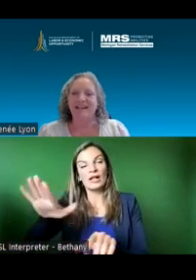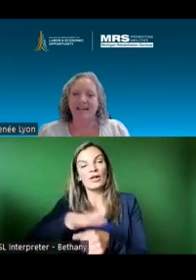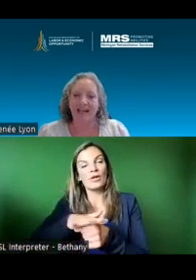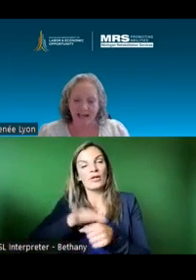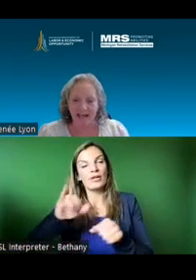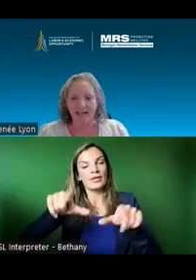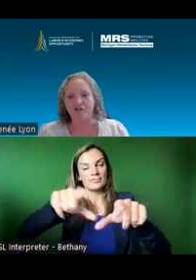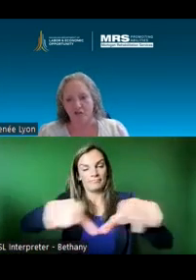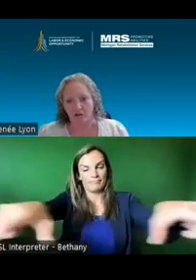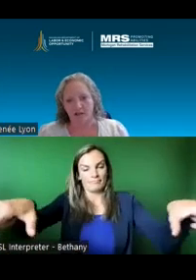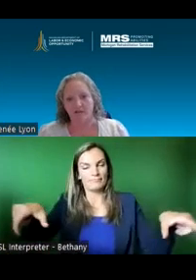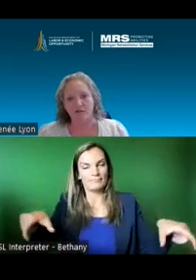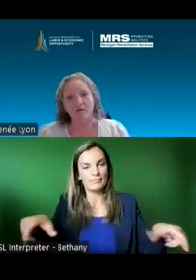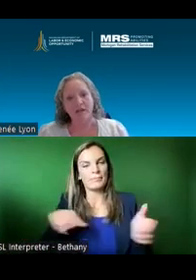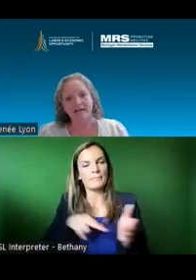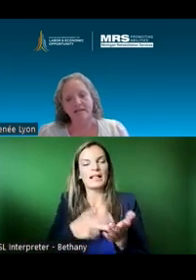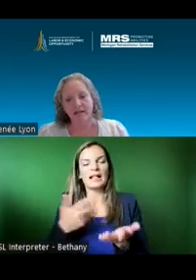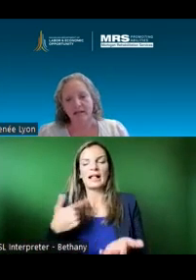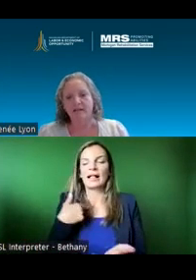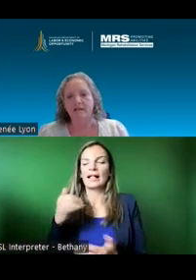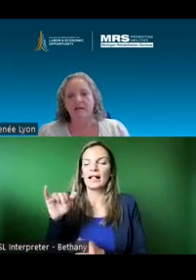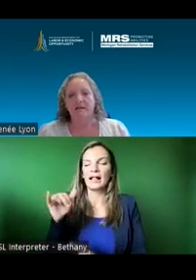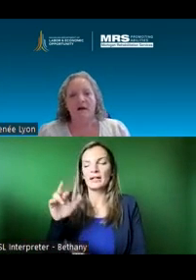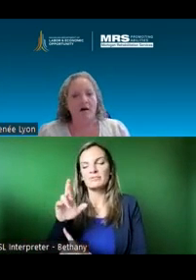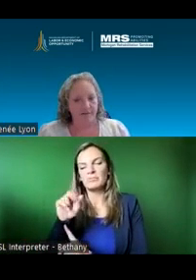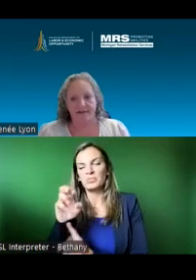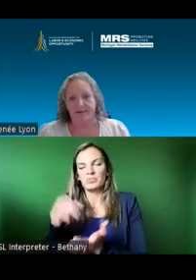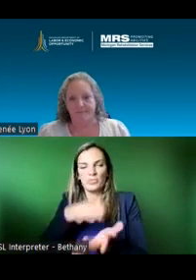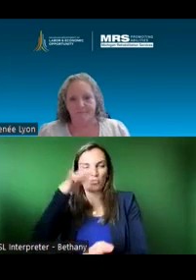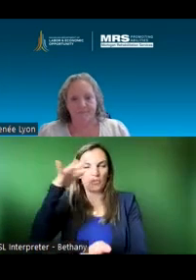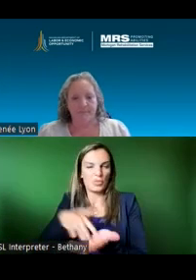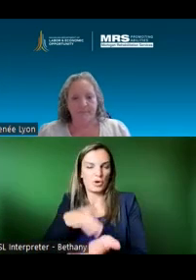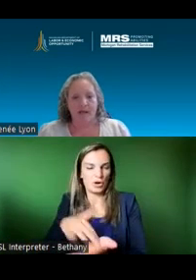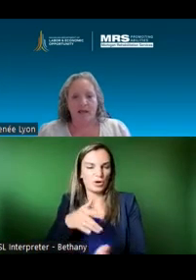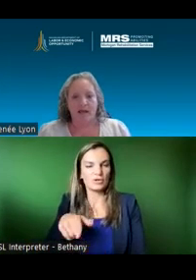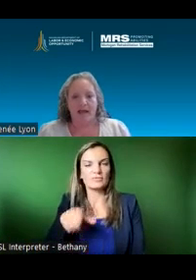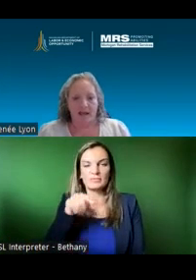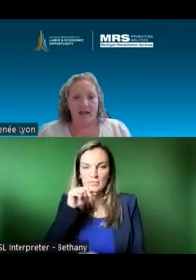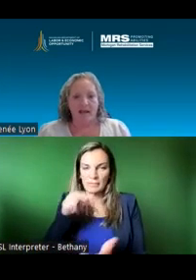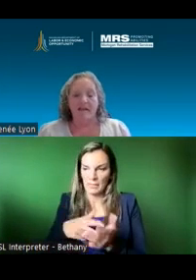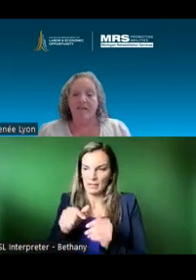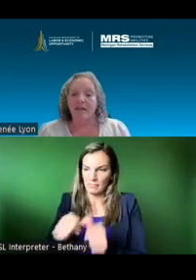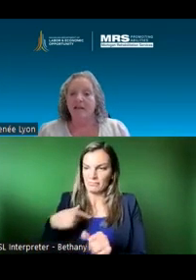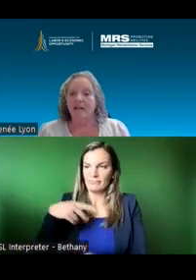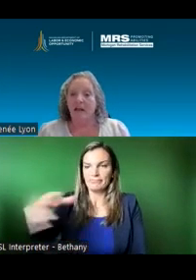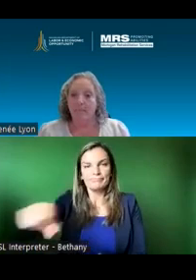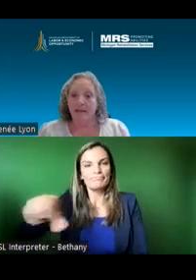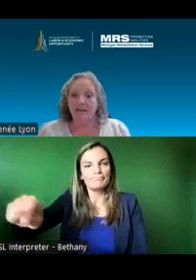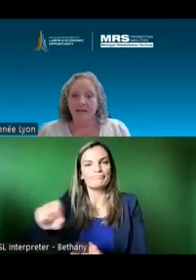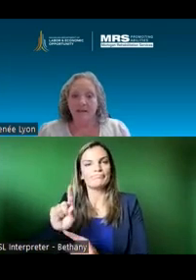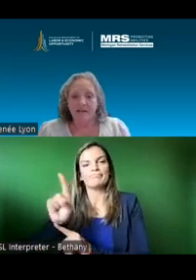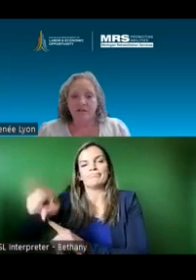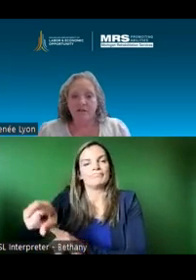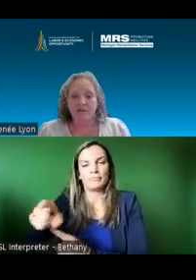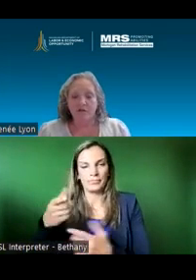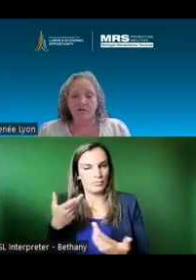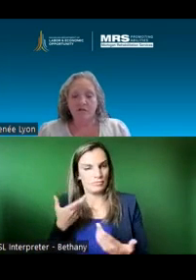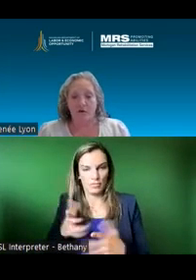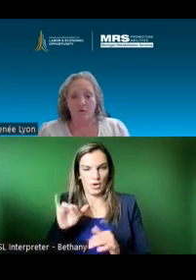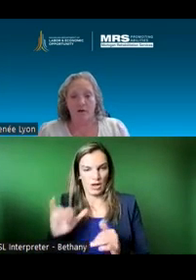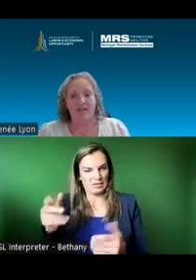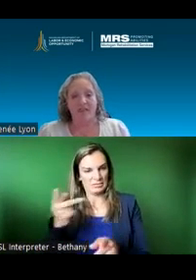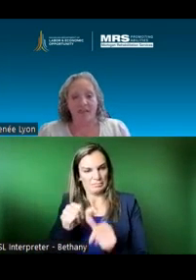use occasionally, so less than all the time. And then beyond that is a